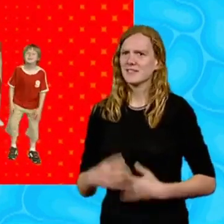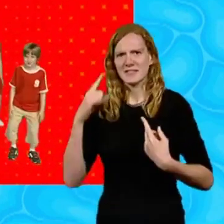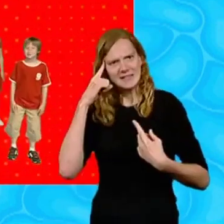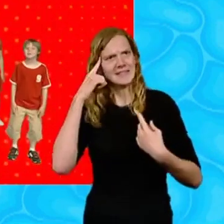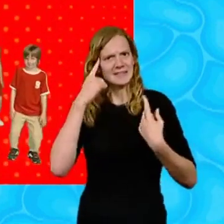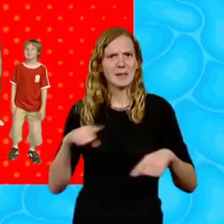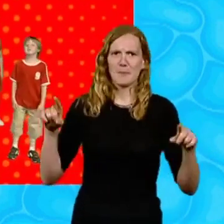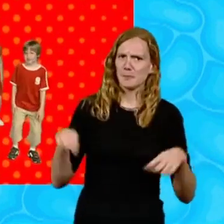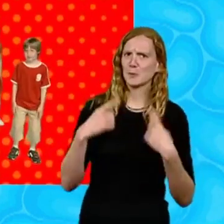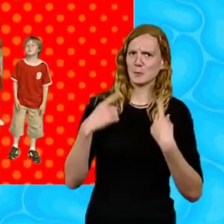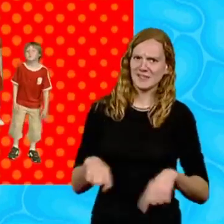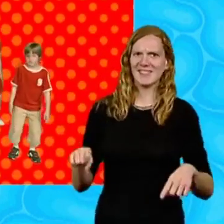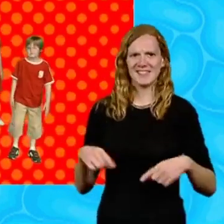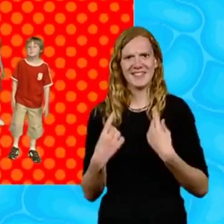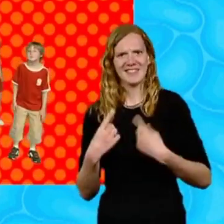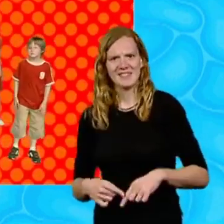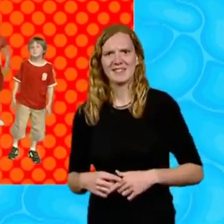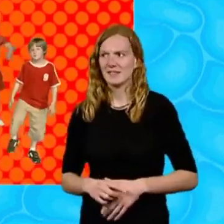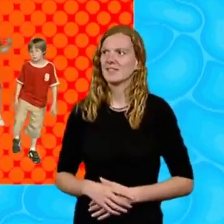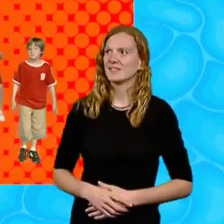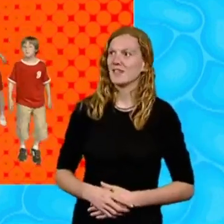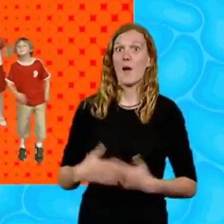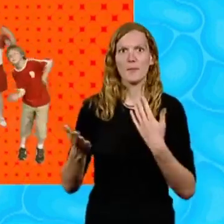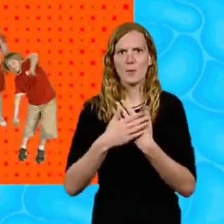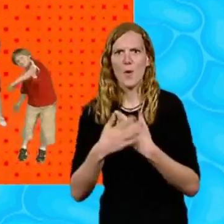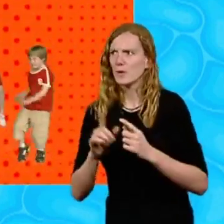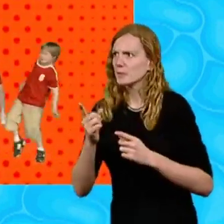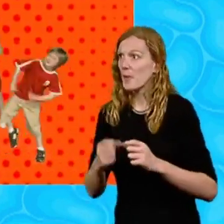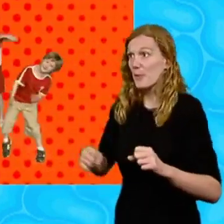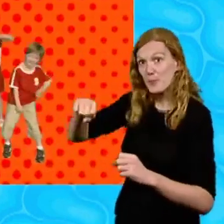Oh, I think it's going somewhere else. Oh, it's in my whole body.